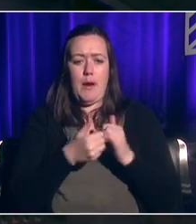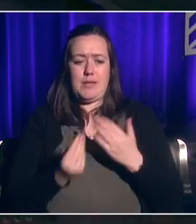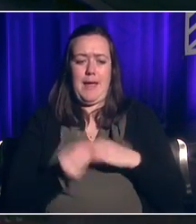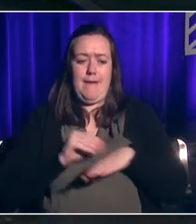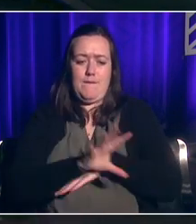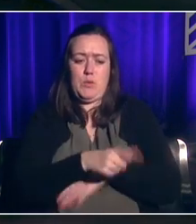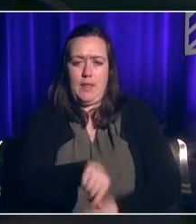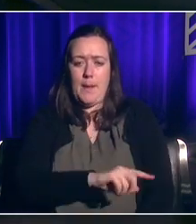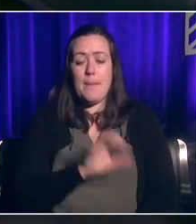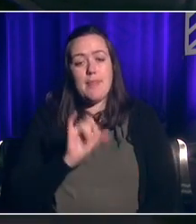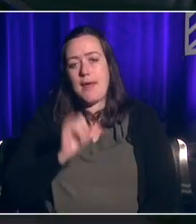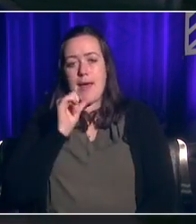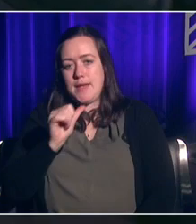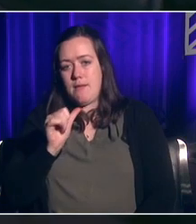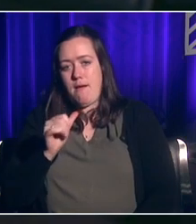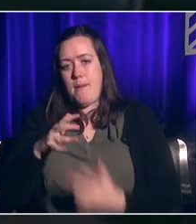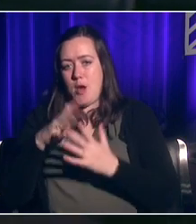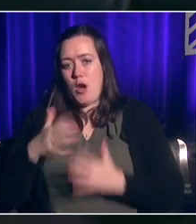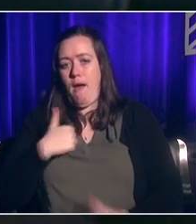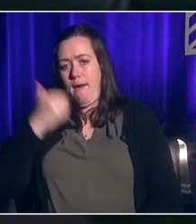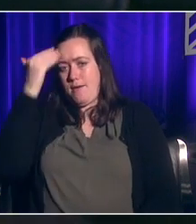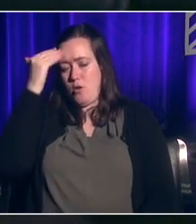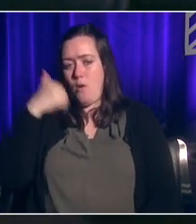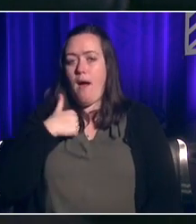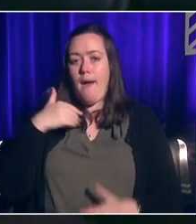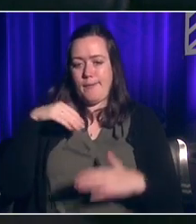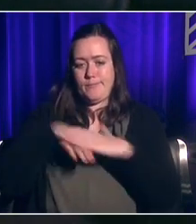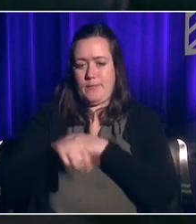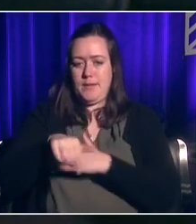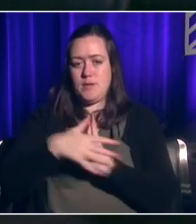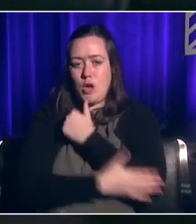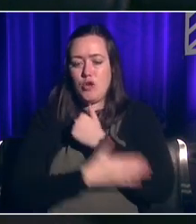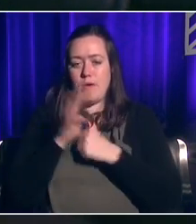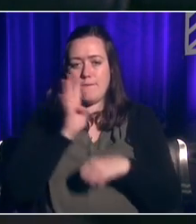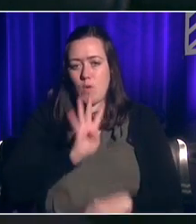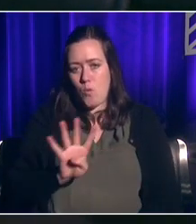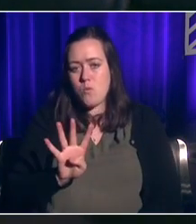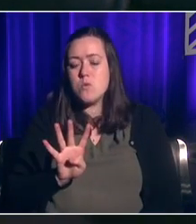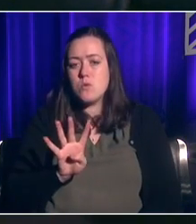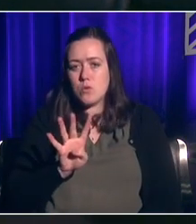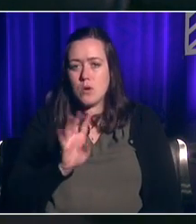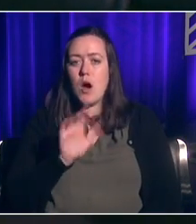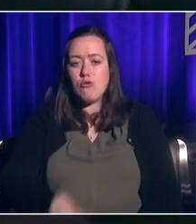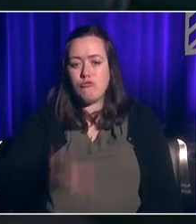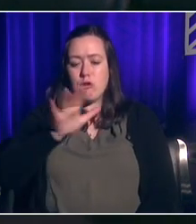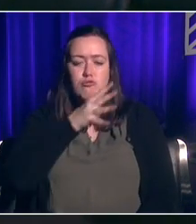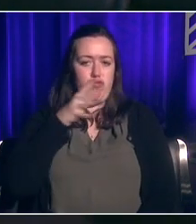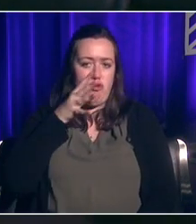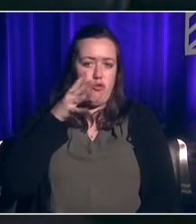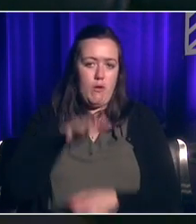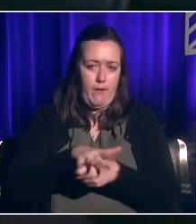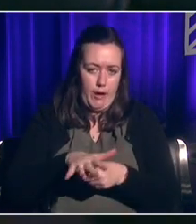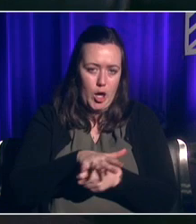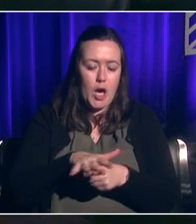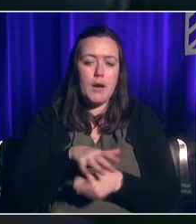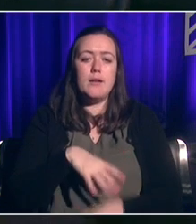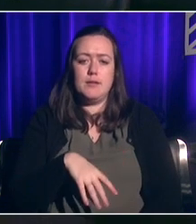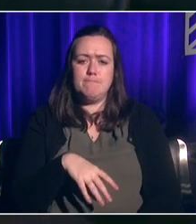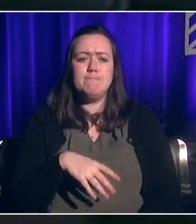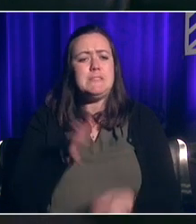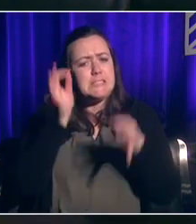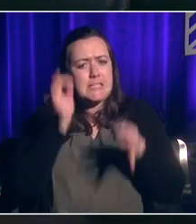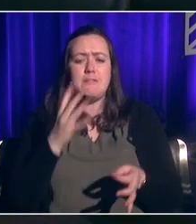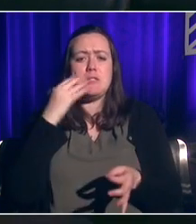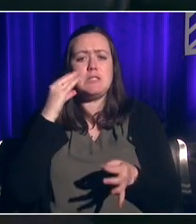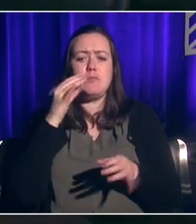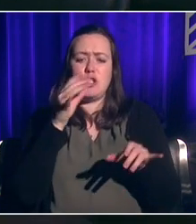was fortunate enough to come to this country when I was 4 years old. I grew up in a very rural area. And while I definitely had to battle stereotypes,